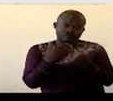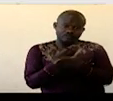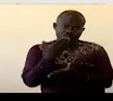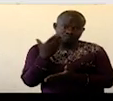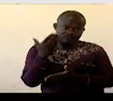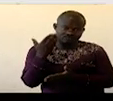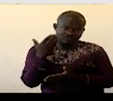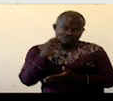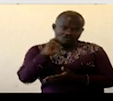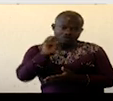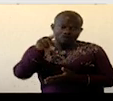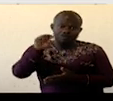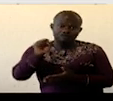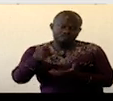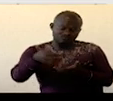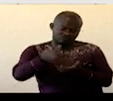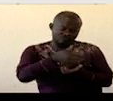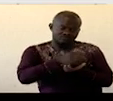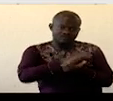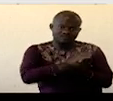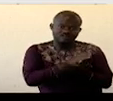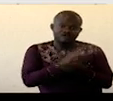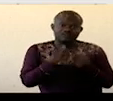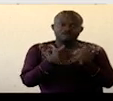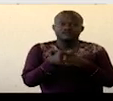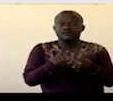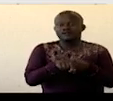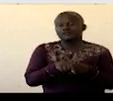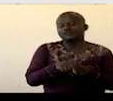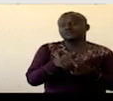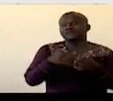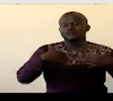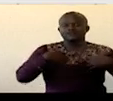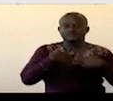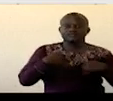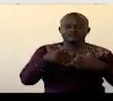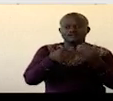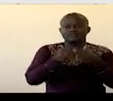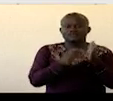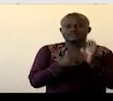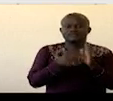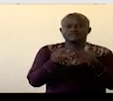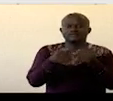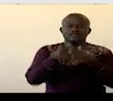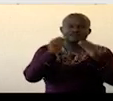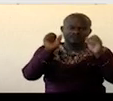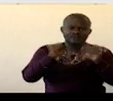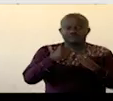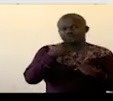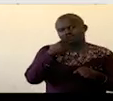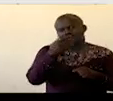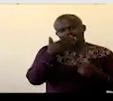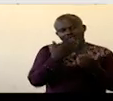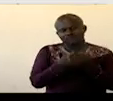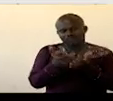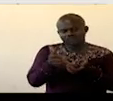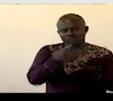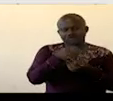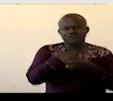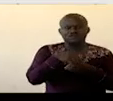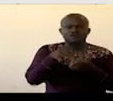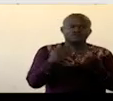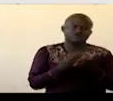if we are talking about different plants and animals, that means they can be a good source of new